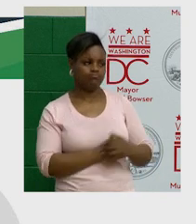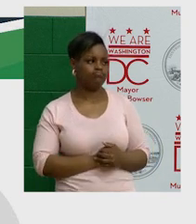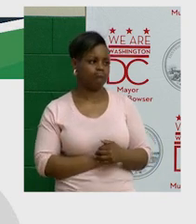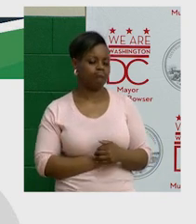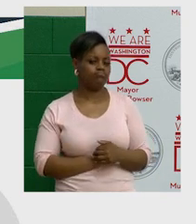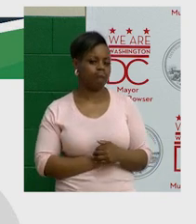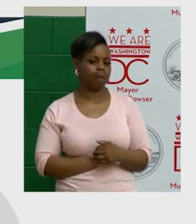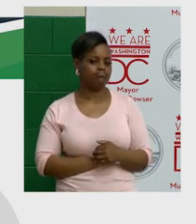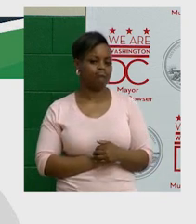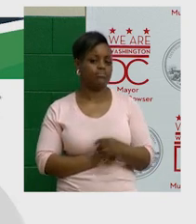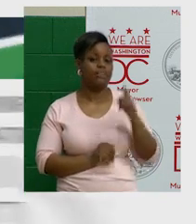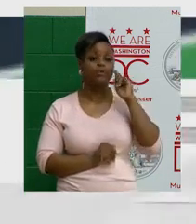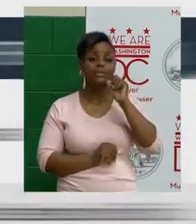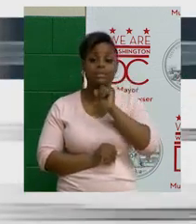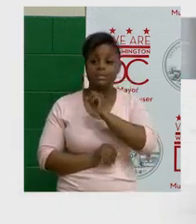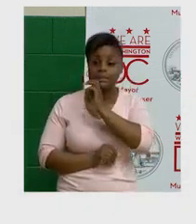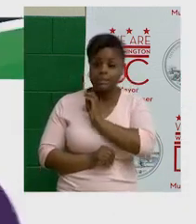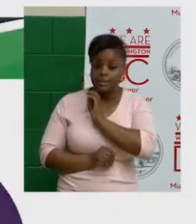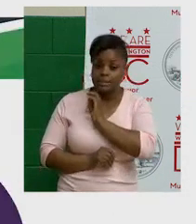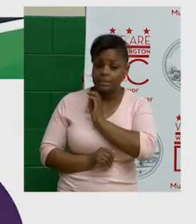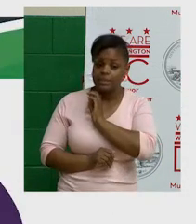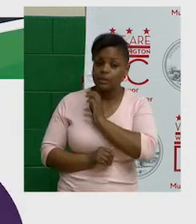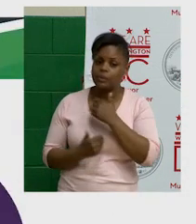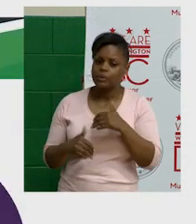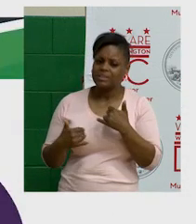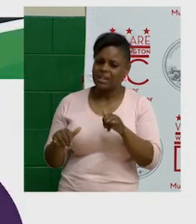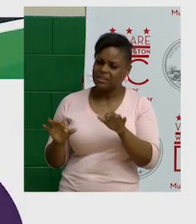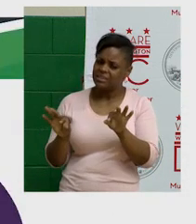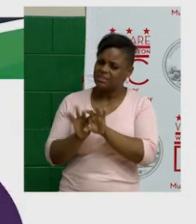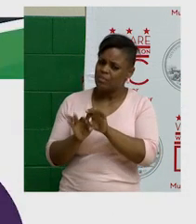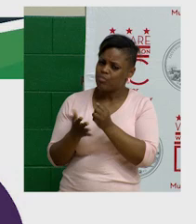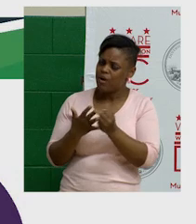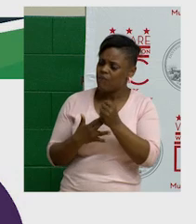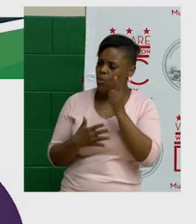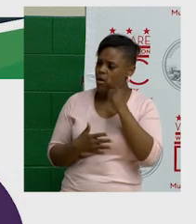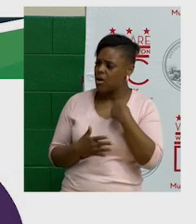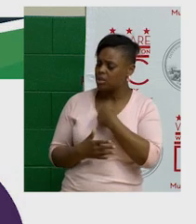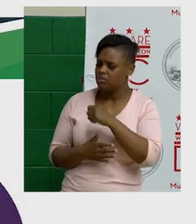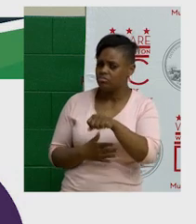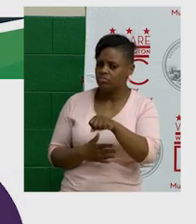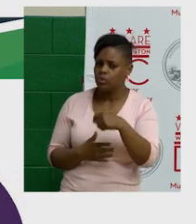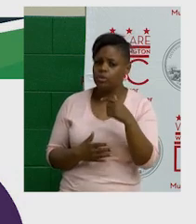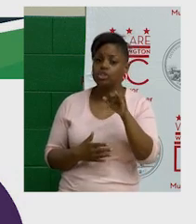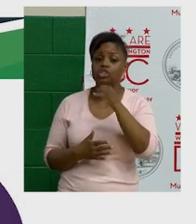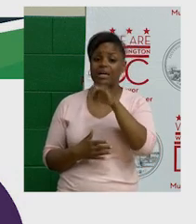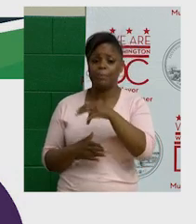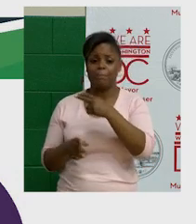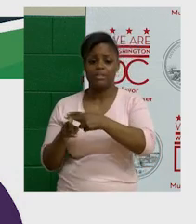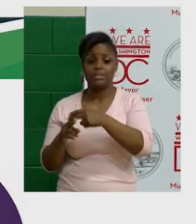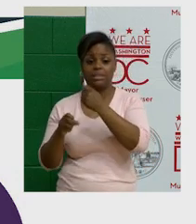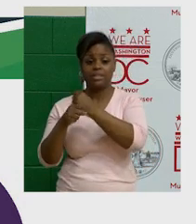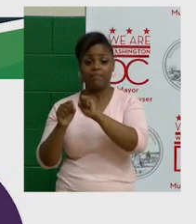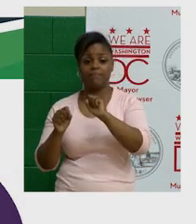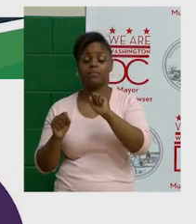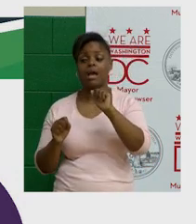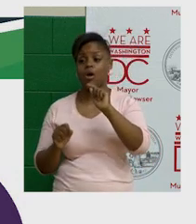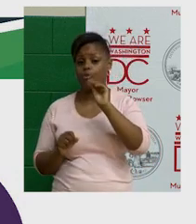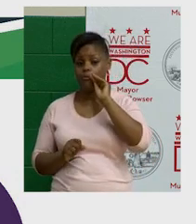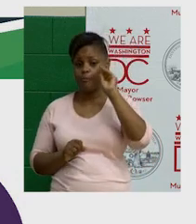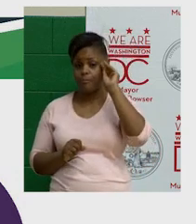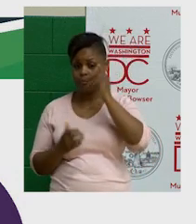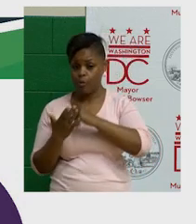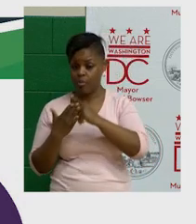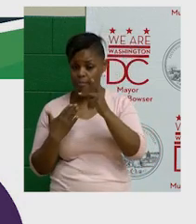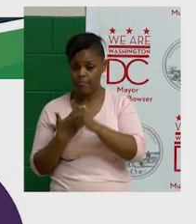For our seniors, which remain a key priority for us, Jenny mentioned the Safe at Home program that really helps our residents